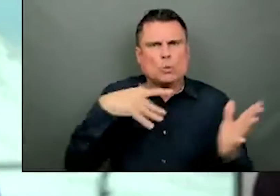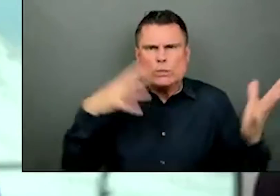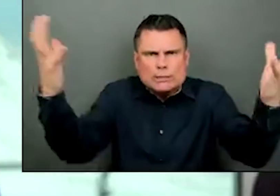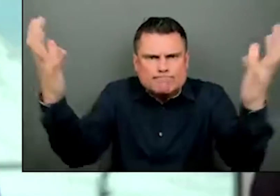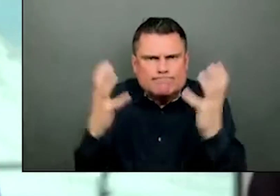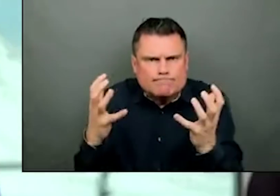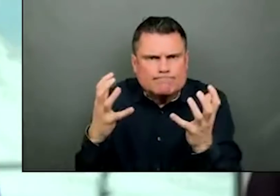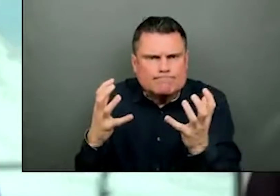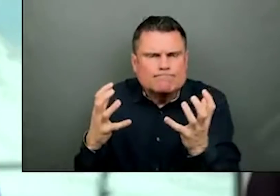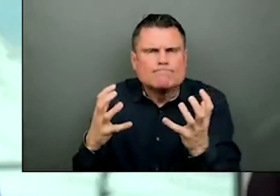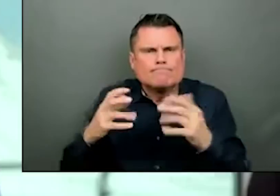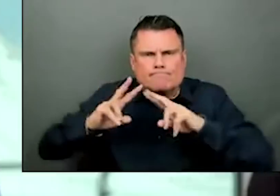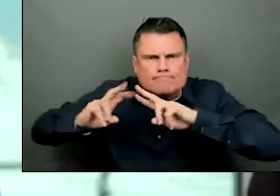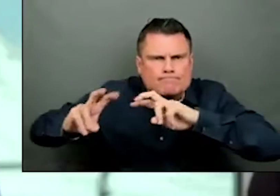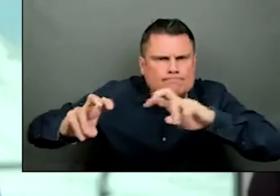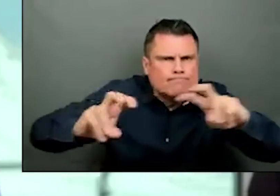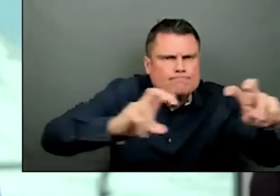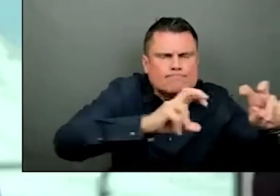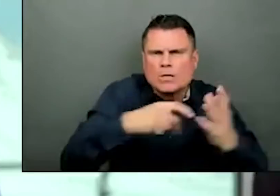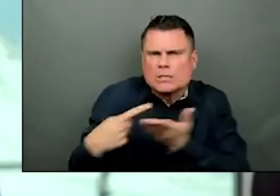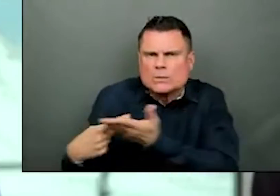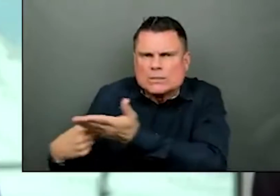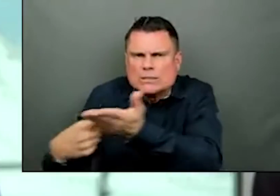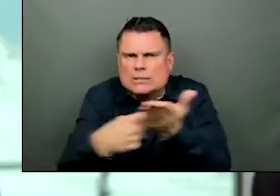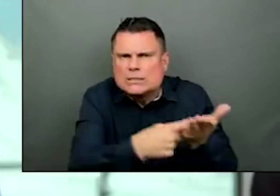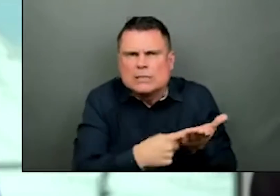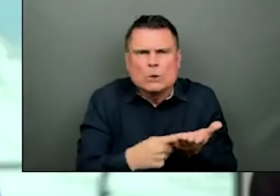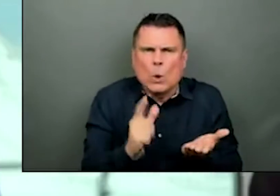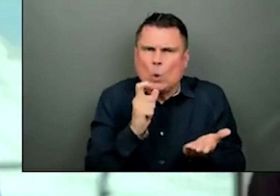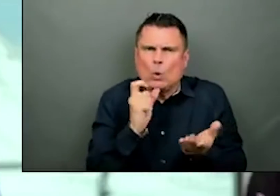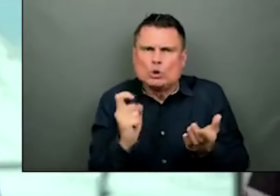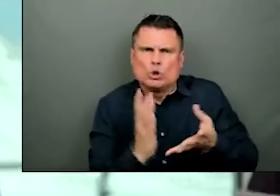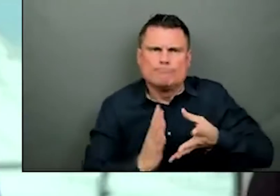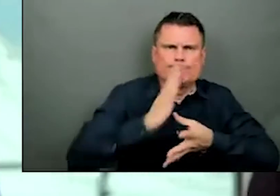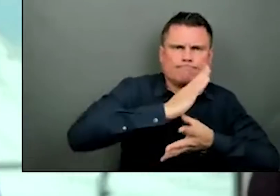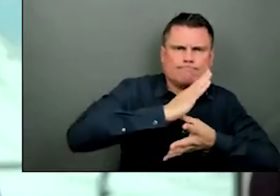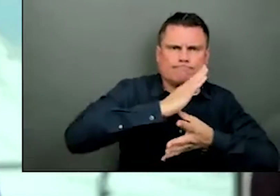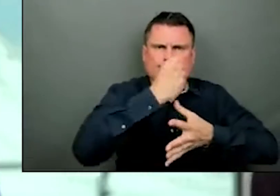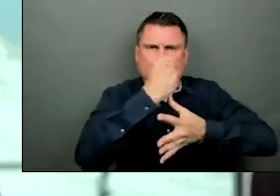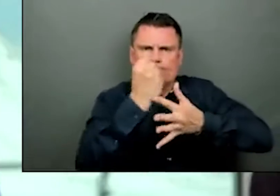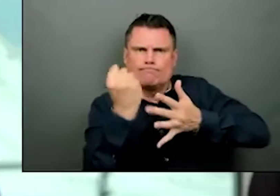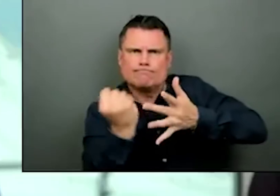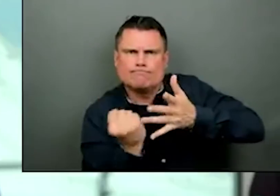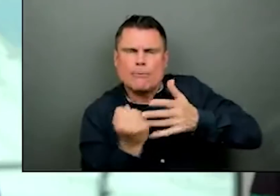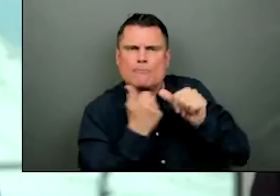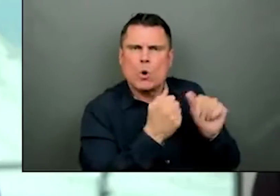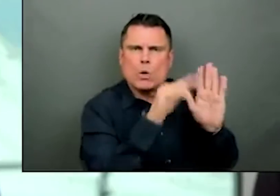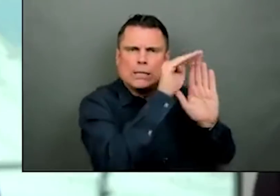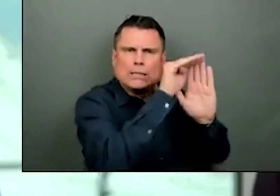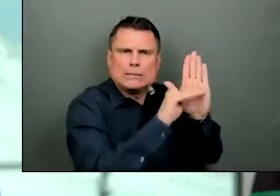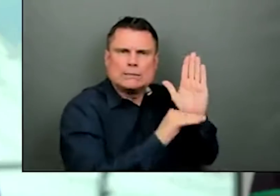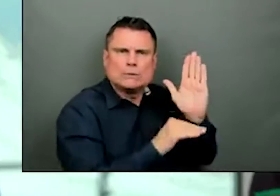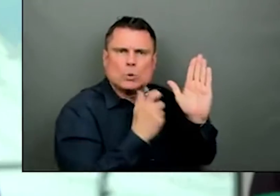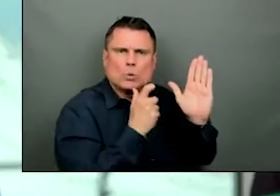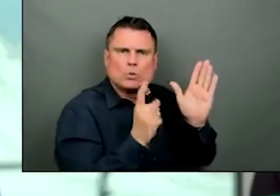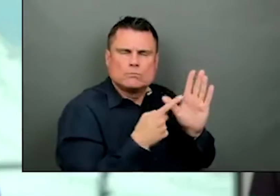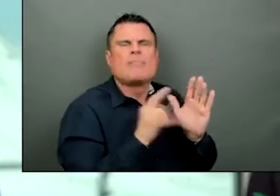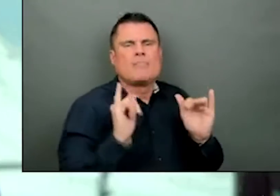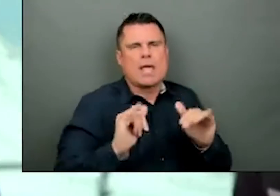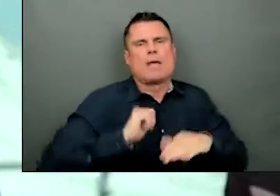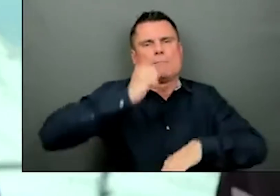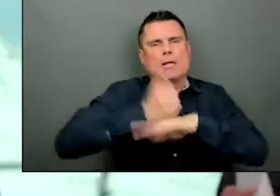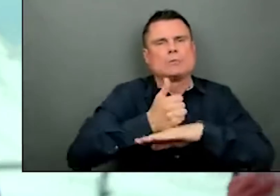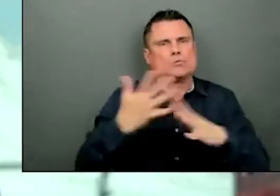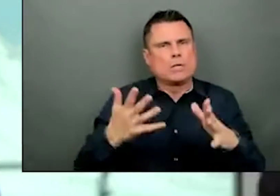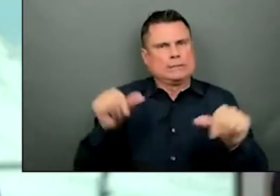And evidence and science. And we ask people, please be patient. You should receive a letter by the